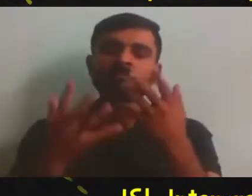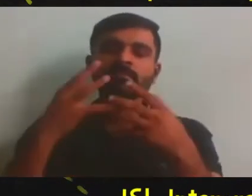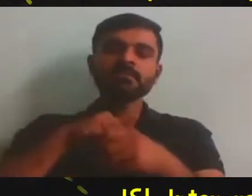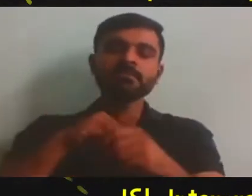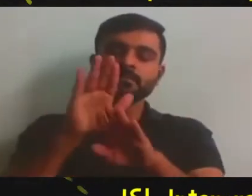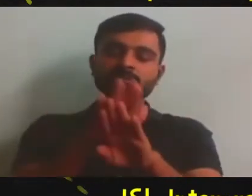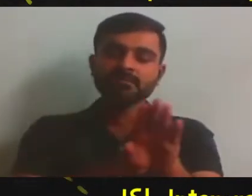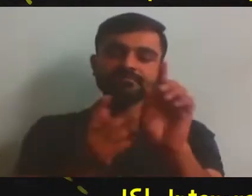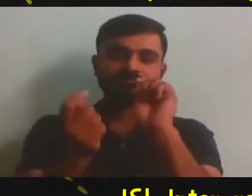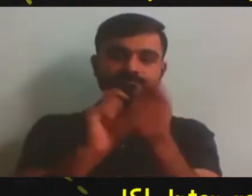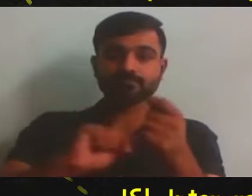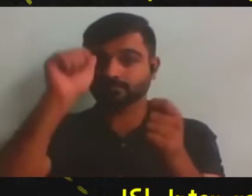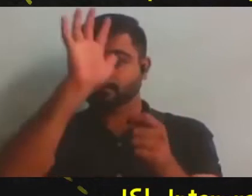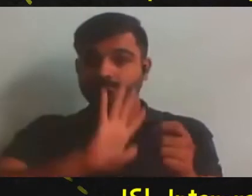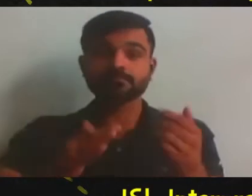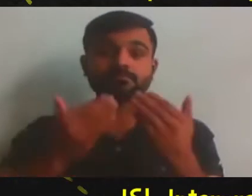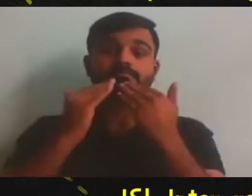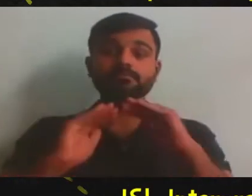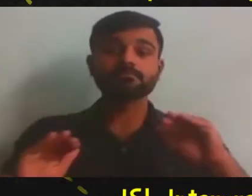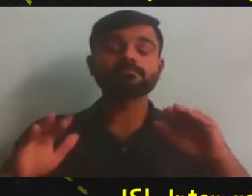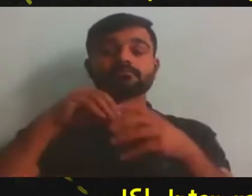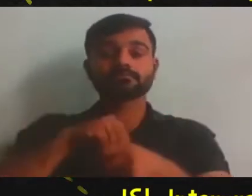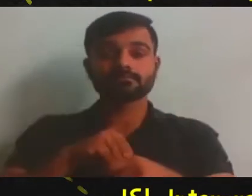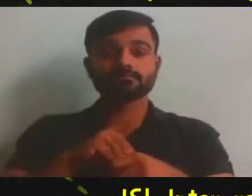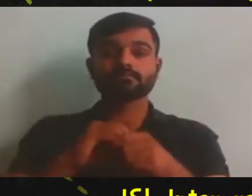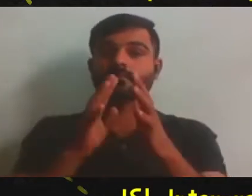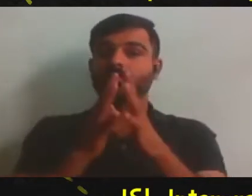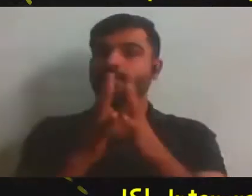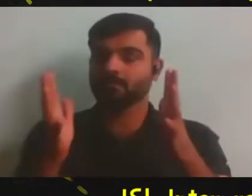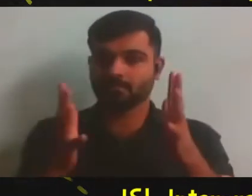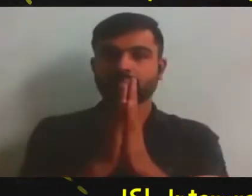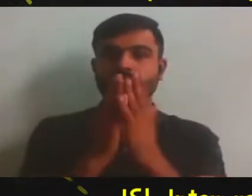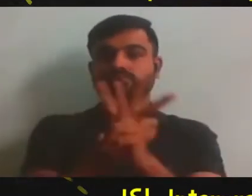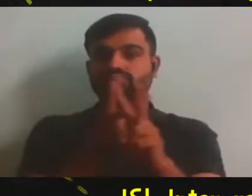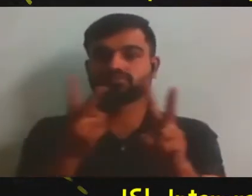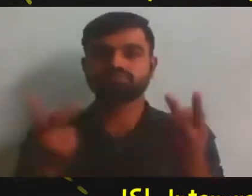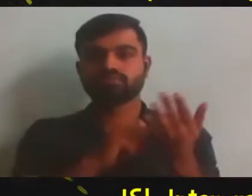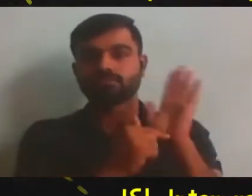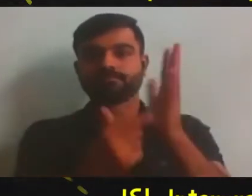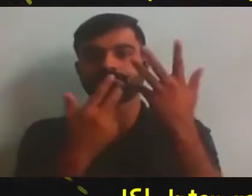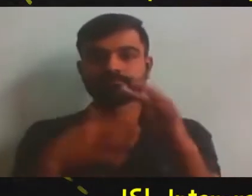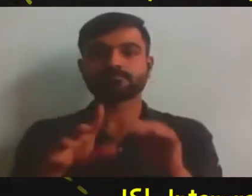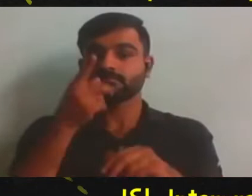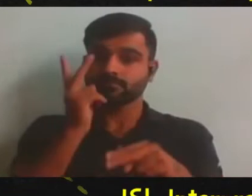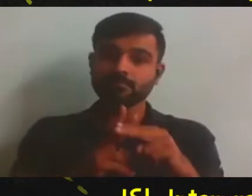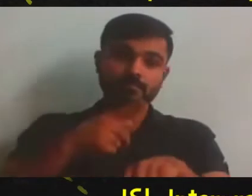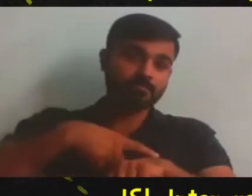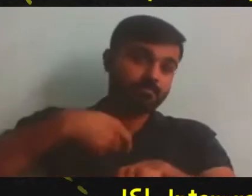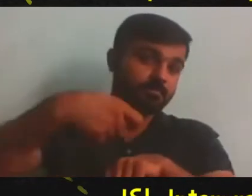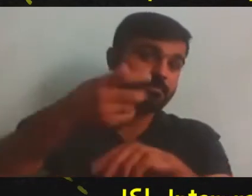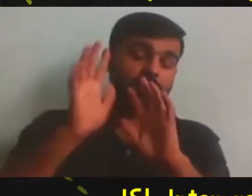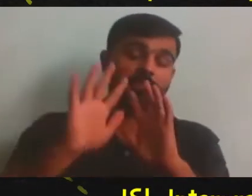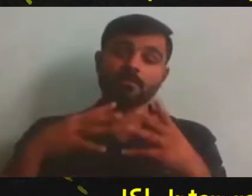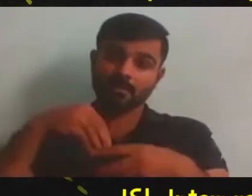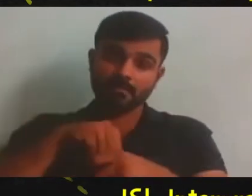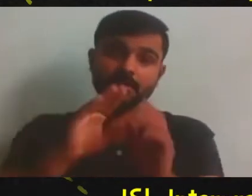changing, and Indian children, for instance, do now have a myriad books that represent them, there is still a long way to go before we can claim to